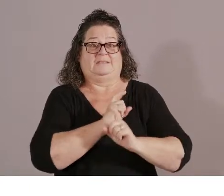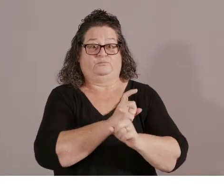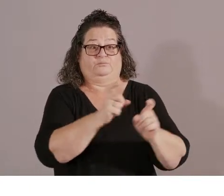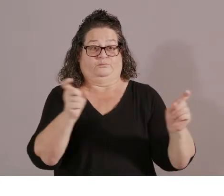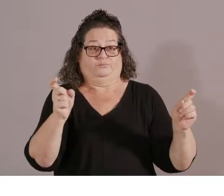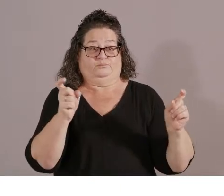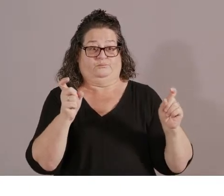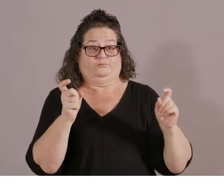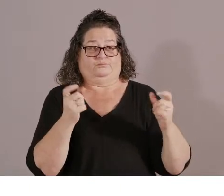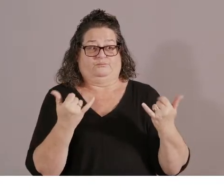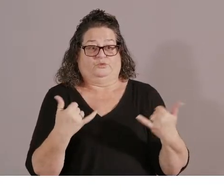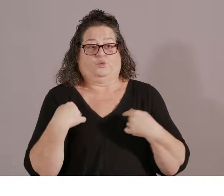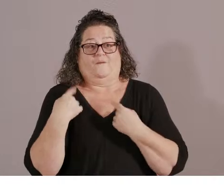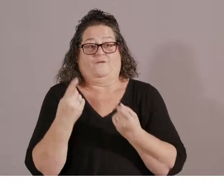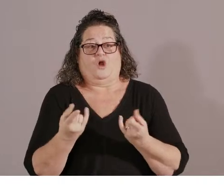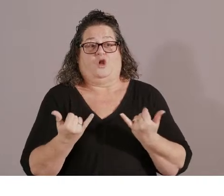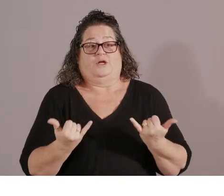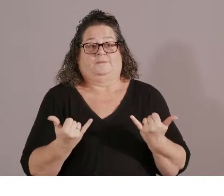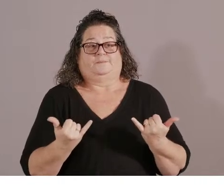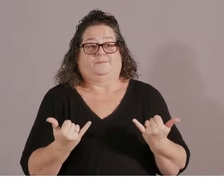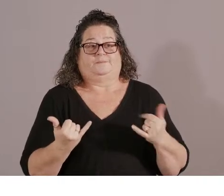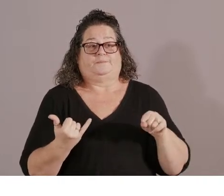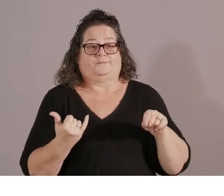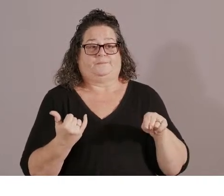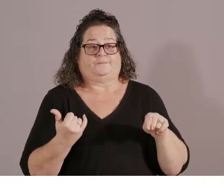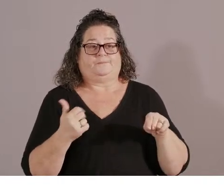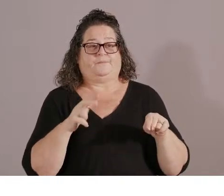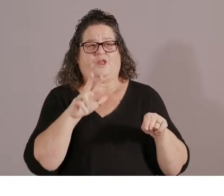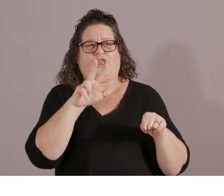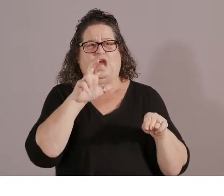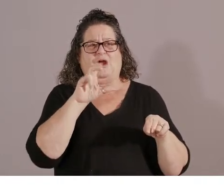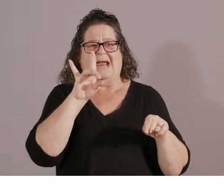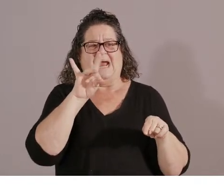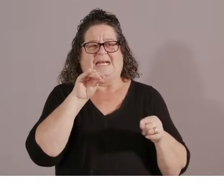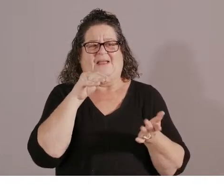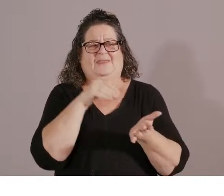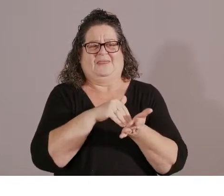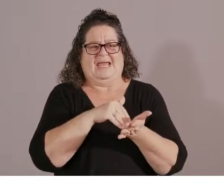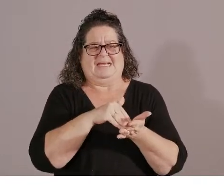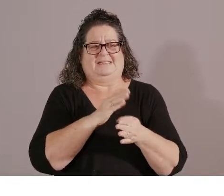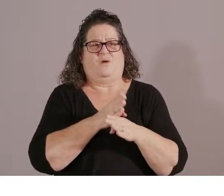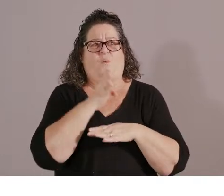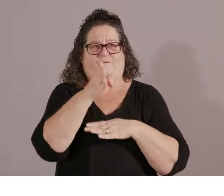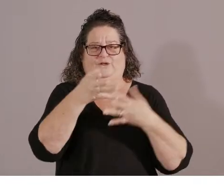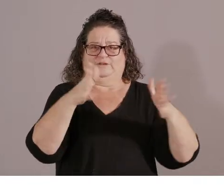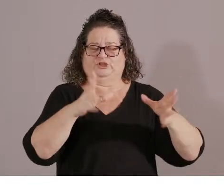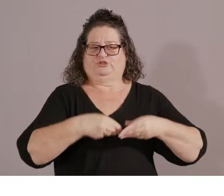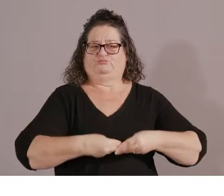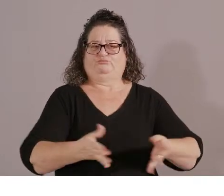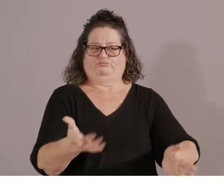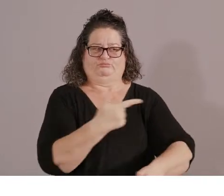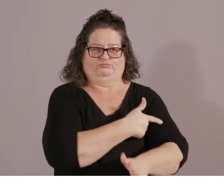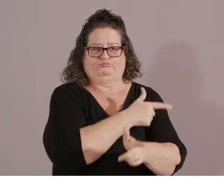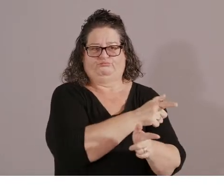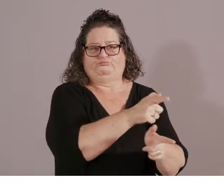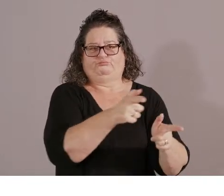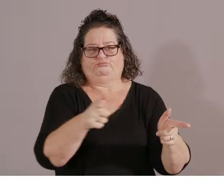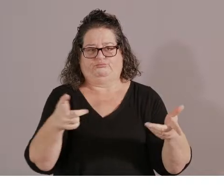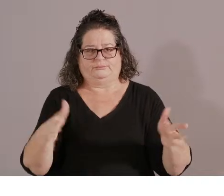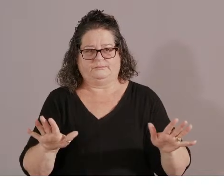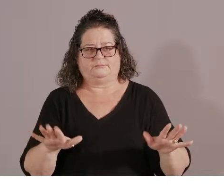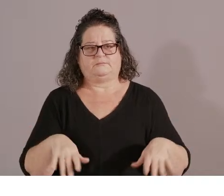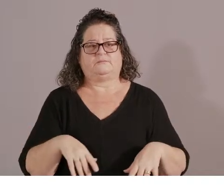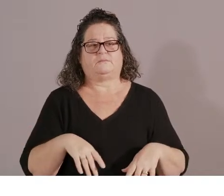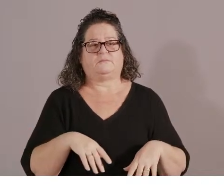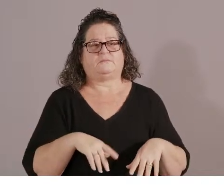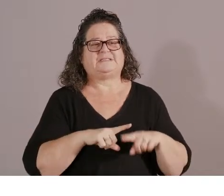as of today, we've had over 380,000 doses administered across the 15 counties.